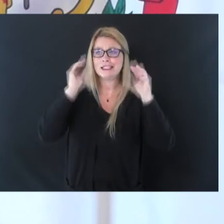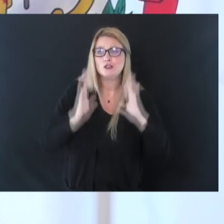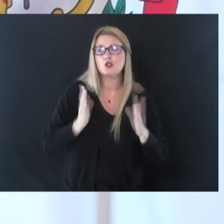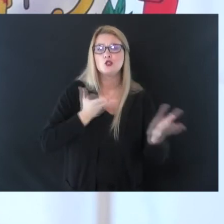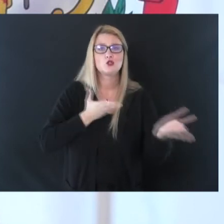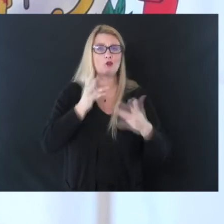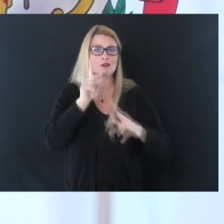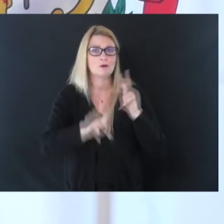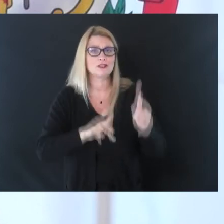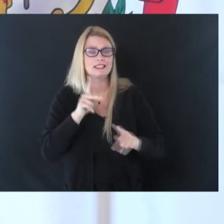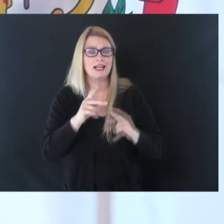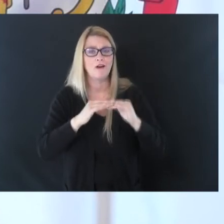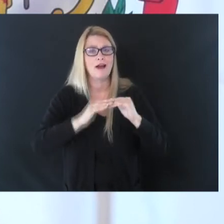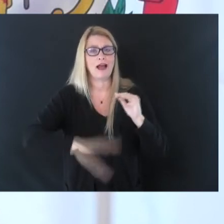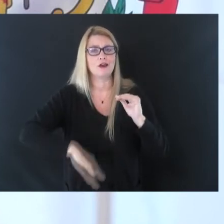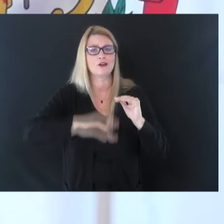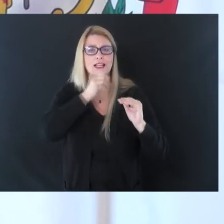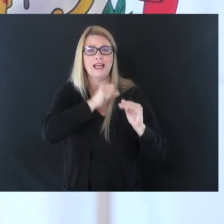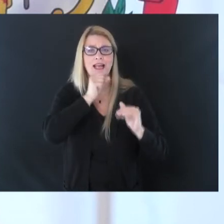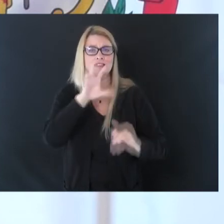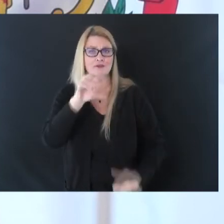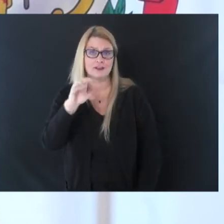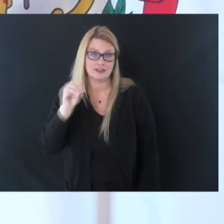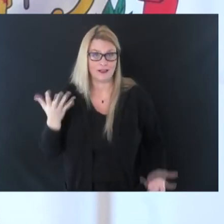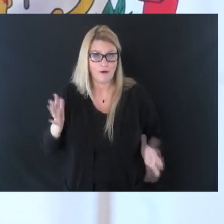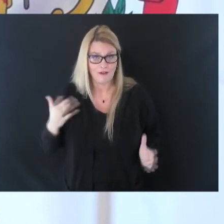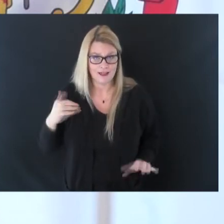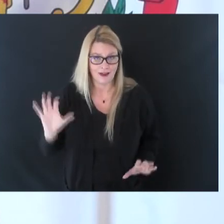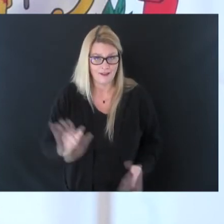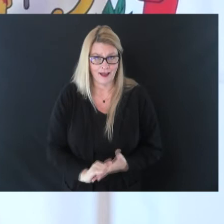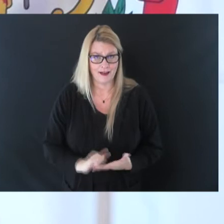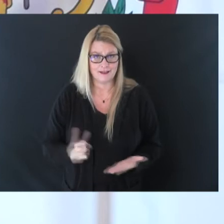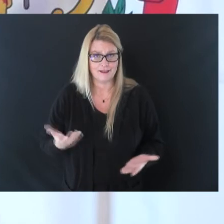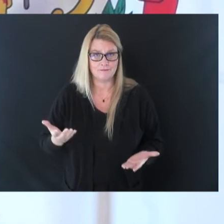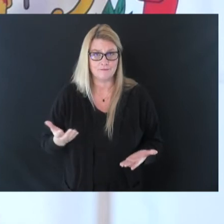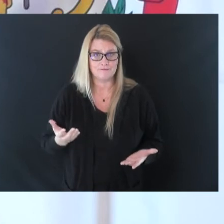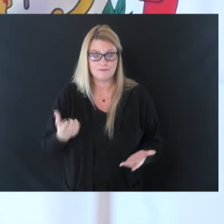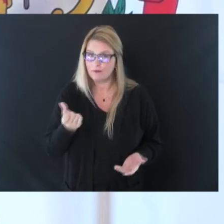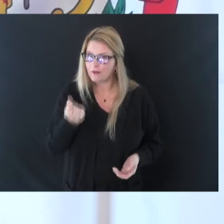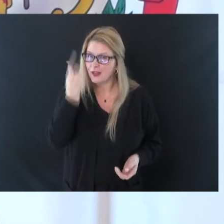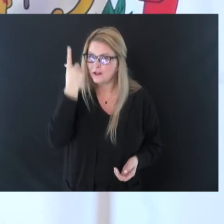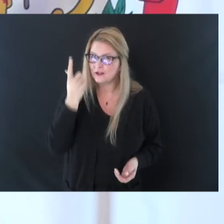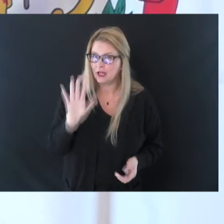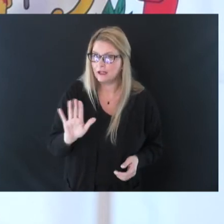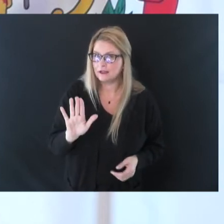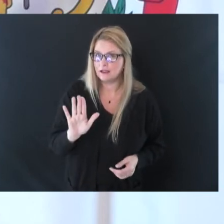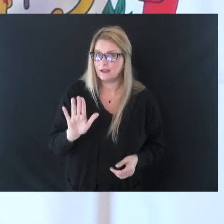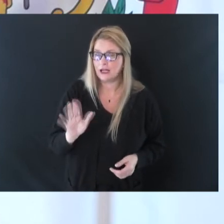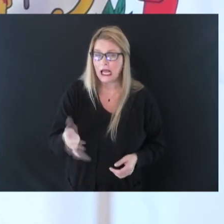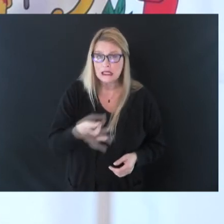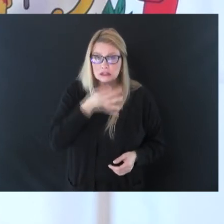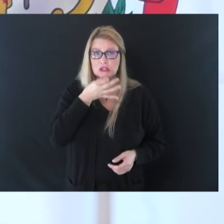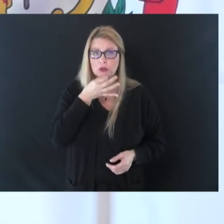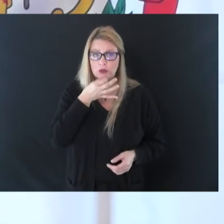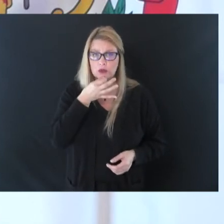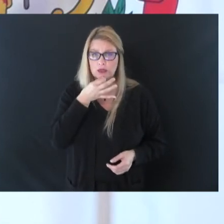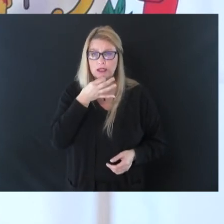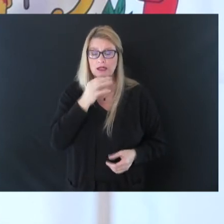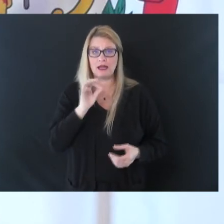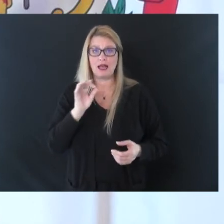were under the age of 50. Now, hear me out loud and clear. As soon as we